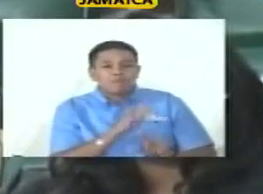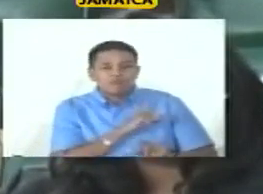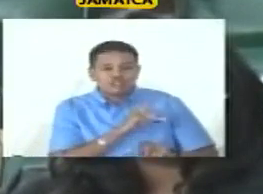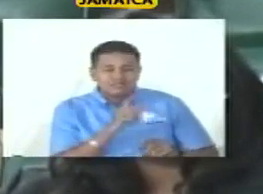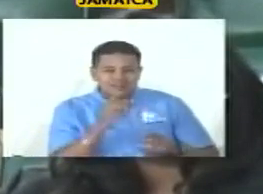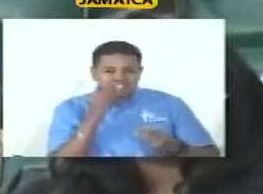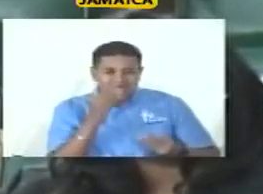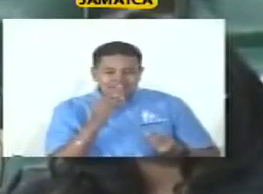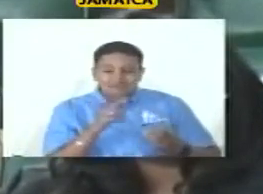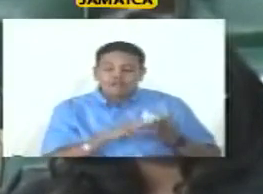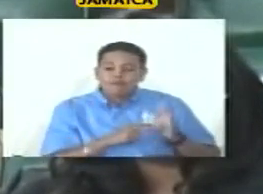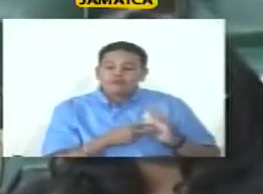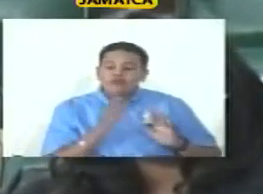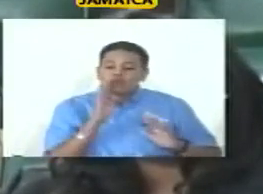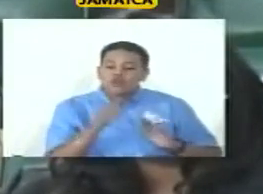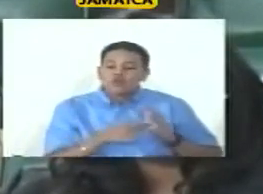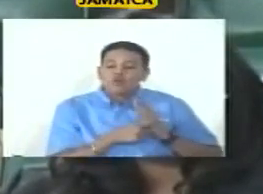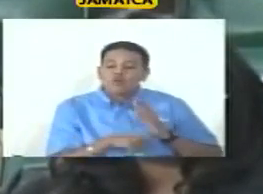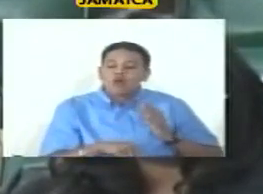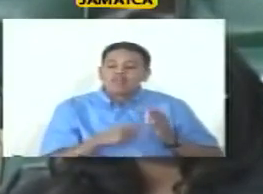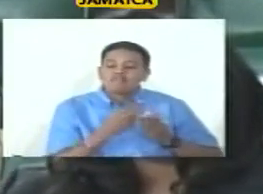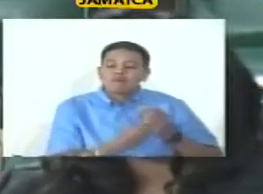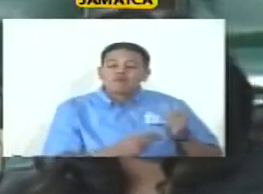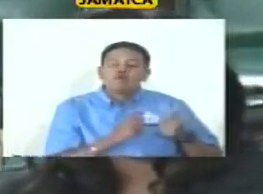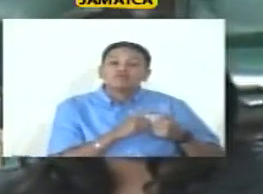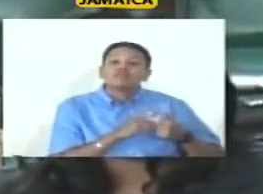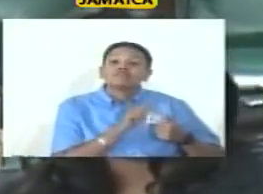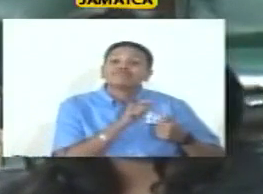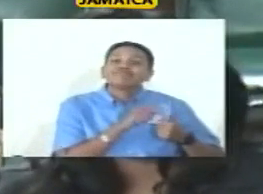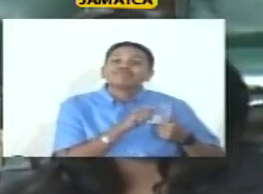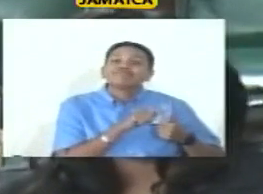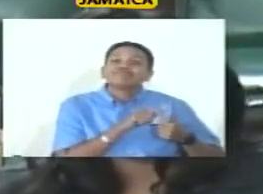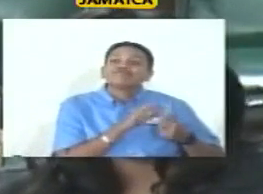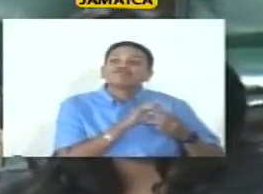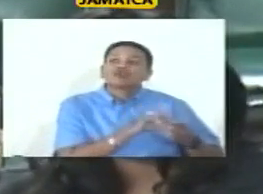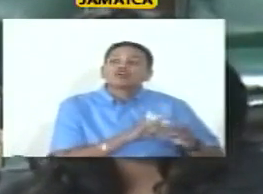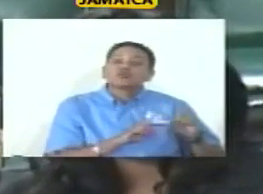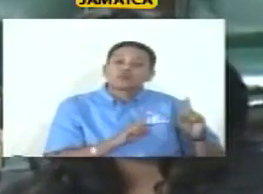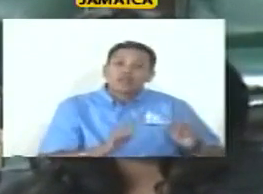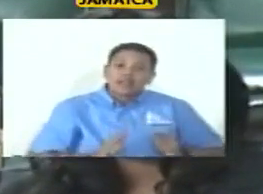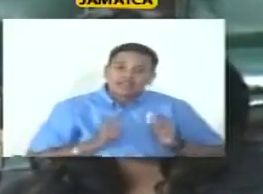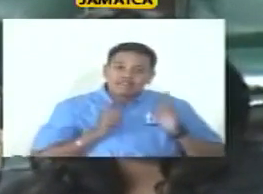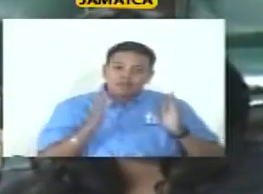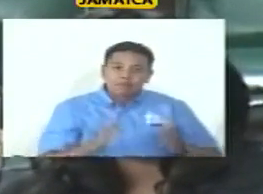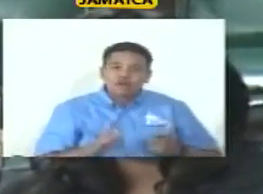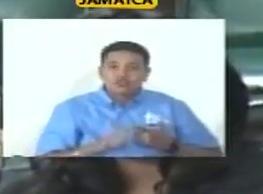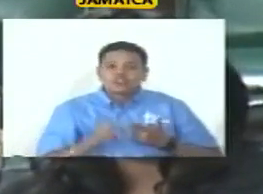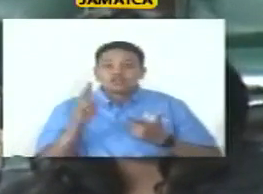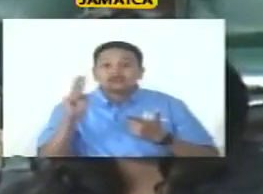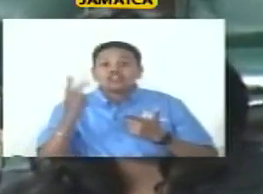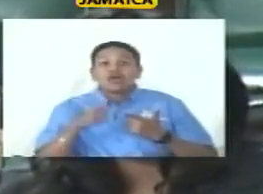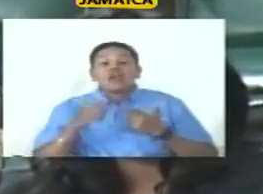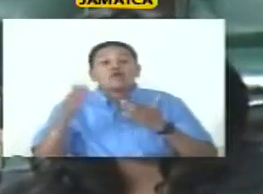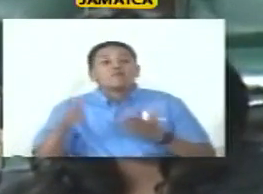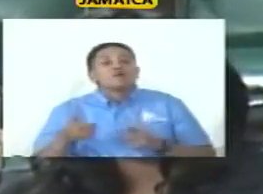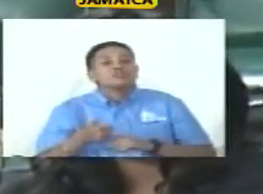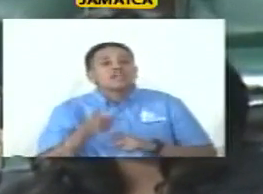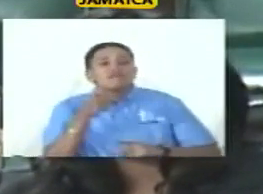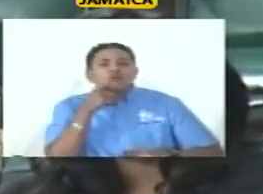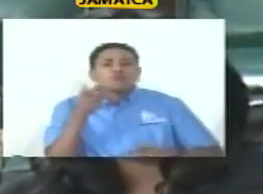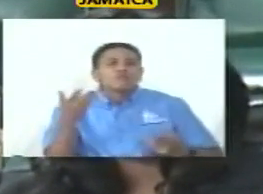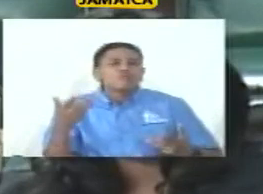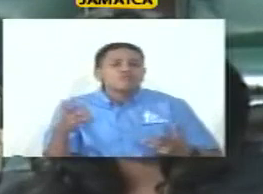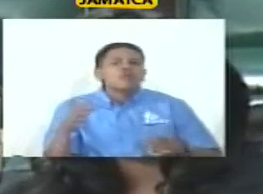then so that it will qualify both A, relating to one, a living individual, 2, an individual who has, and B,